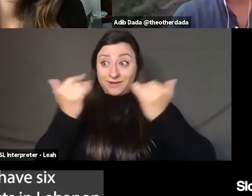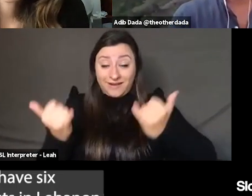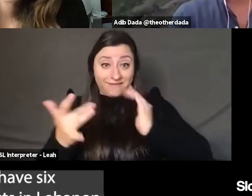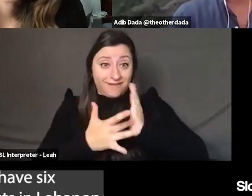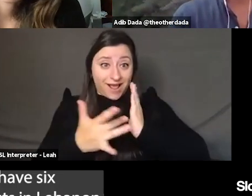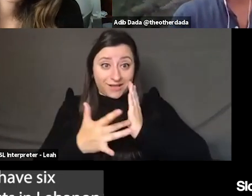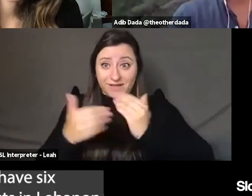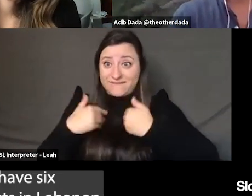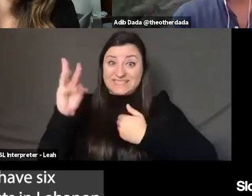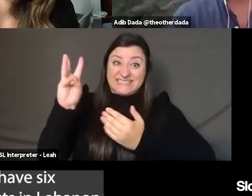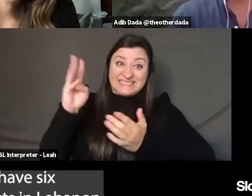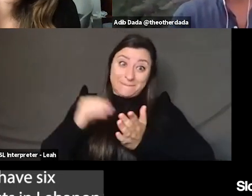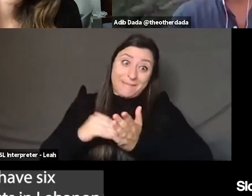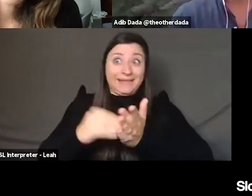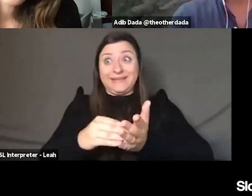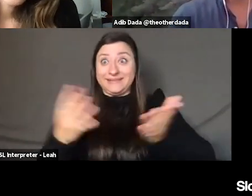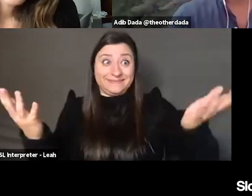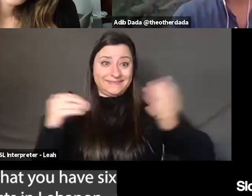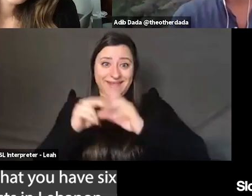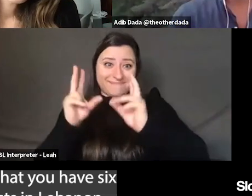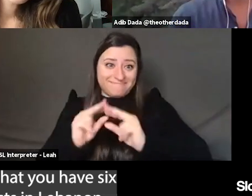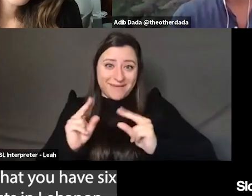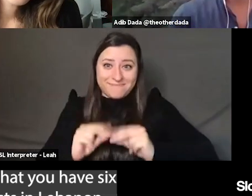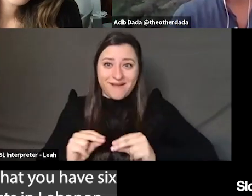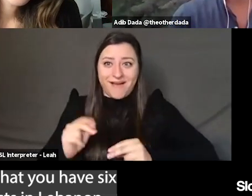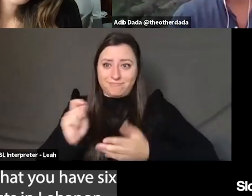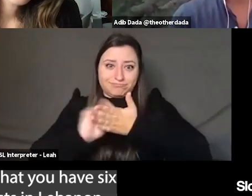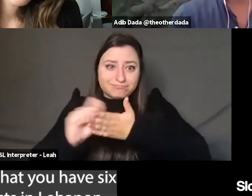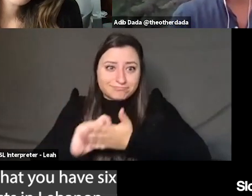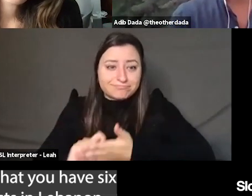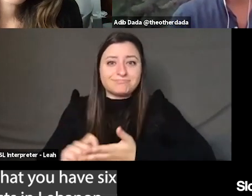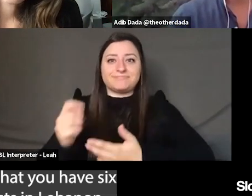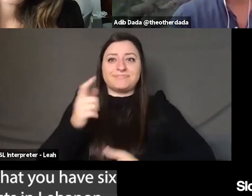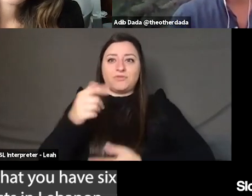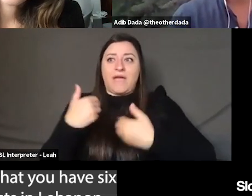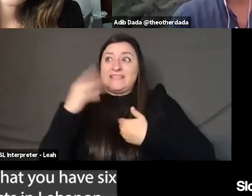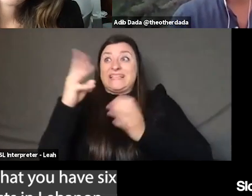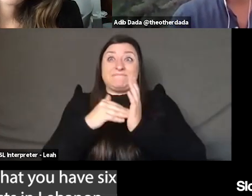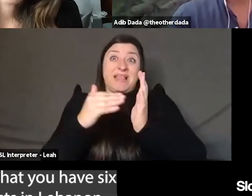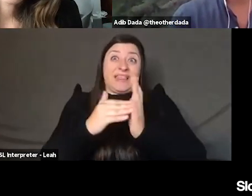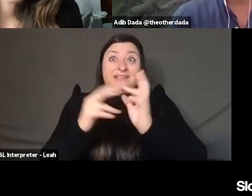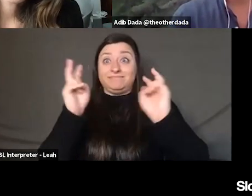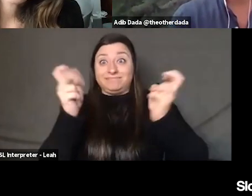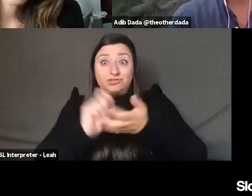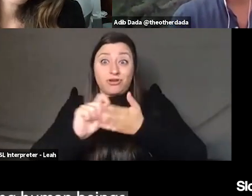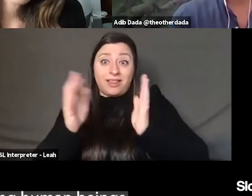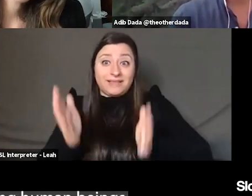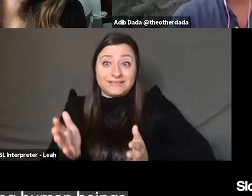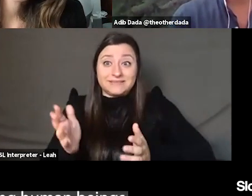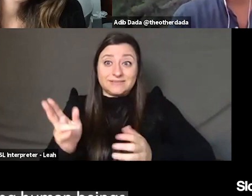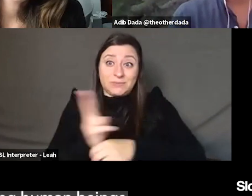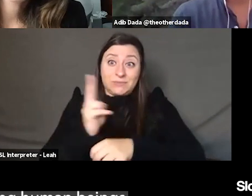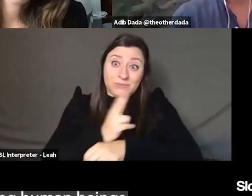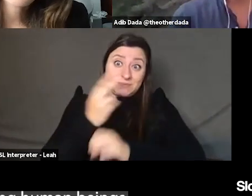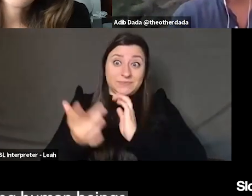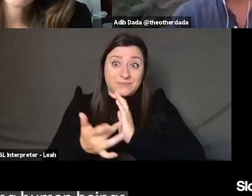have 6 million journalists in Lebanon. And the fact that you have 6 million journalists in Lebanon, by